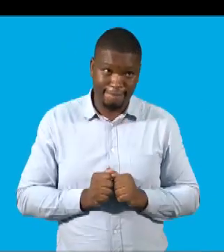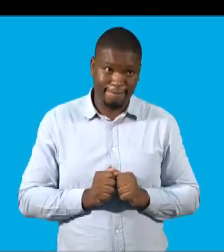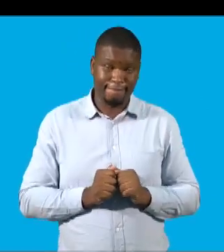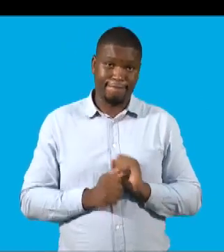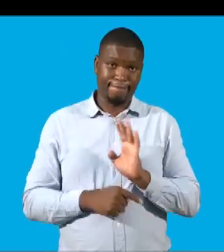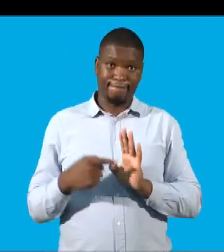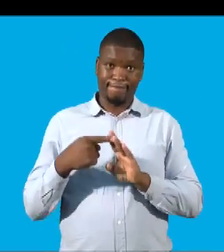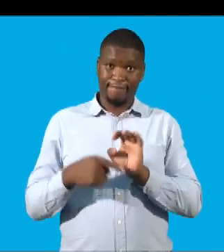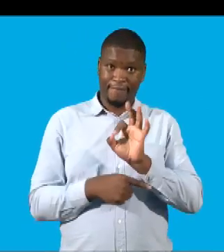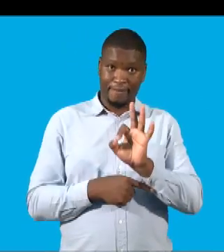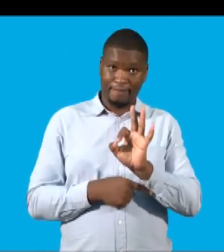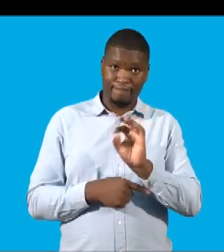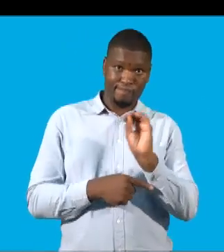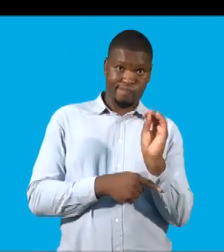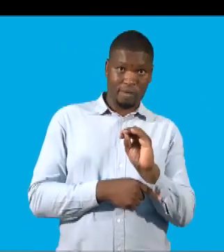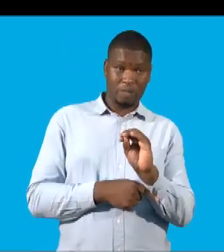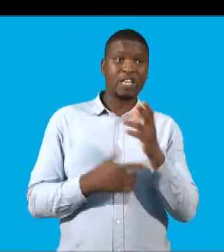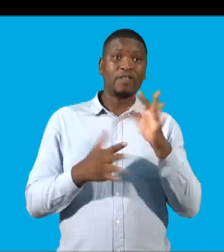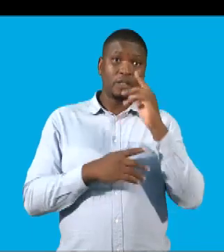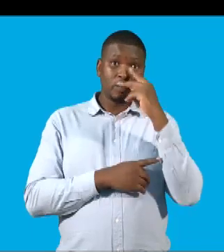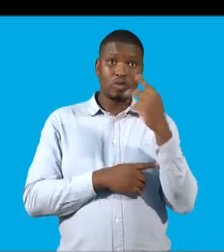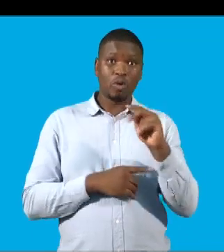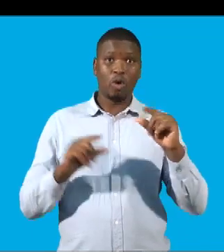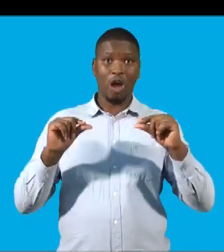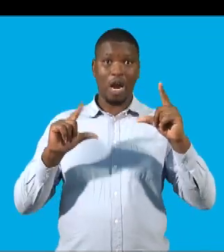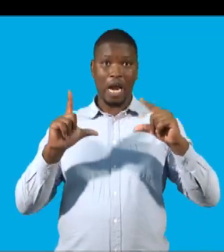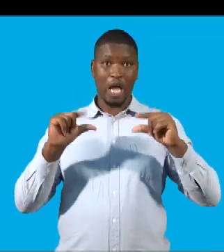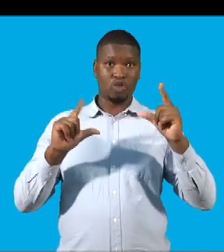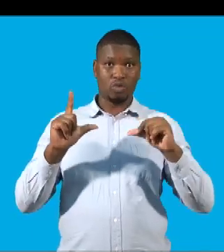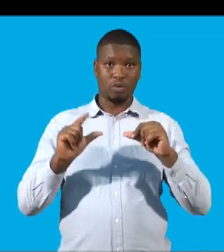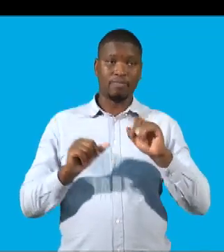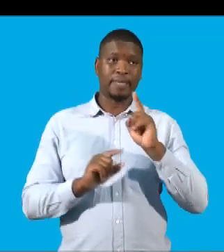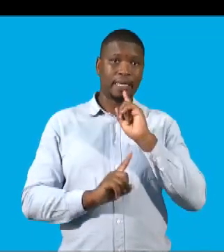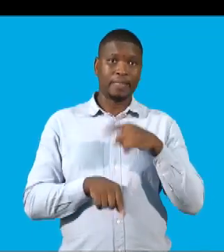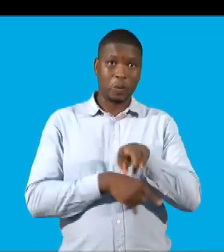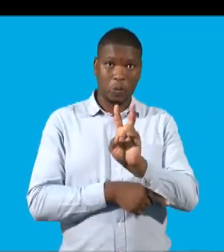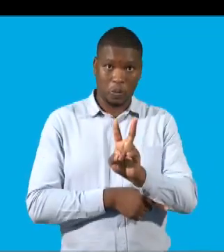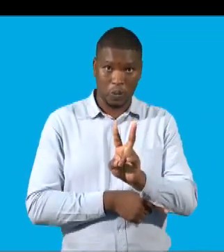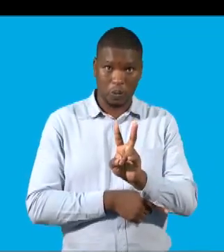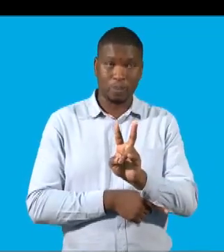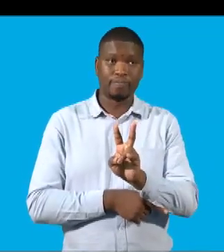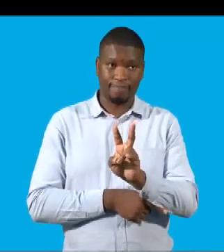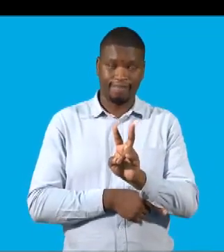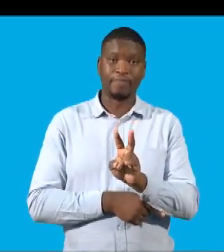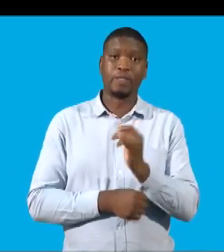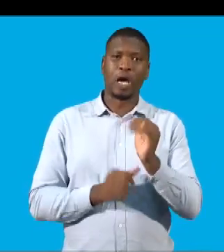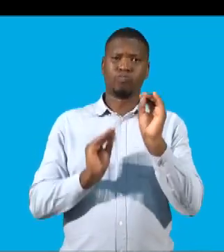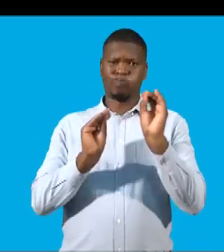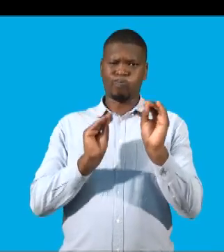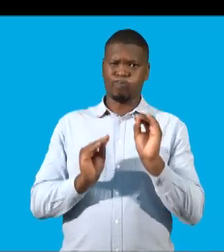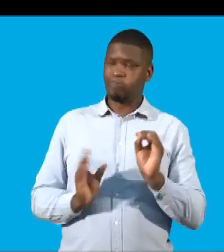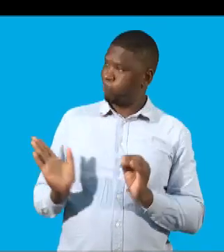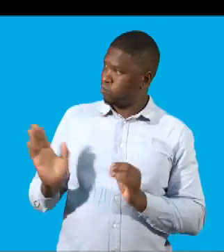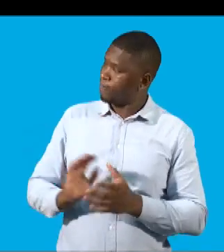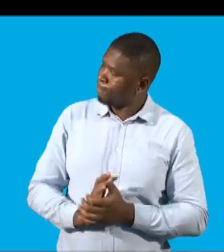3. We've seen that the ratio is a 2, so that is 2 exponent 10 minus